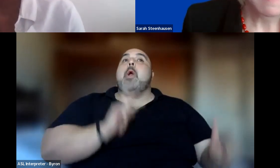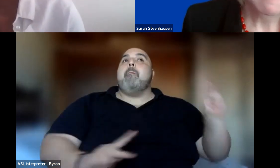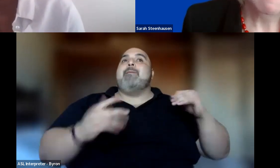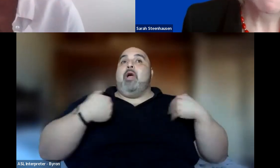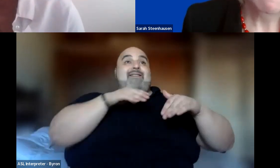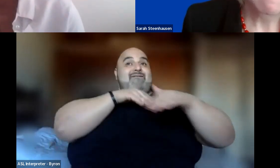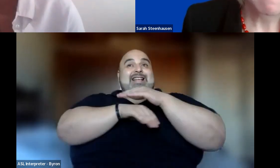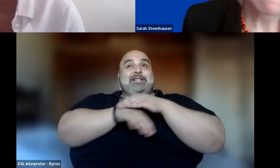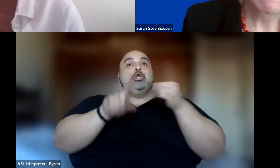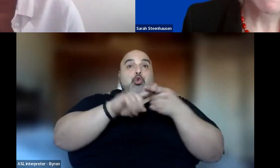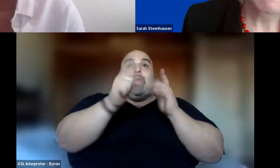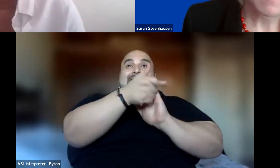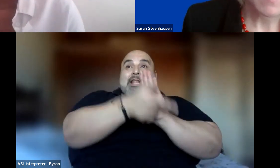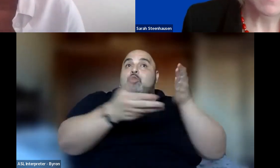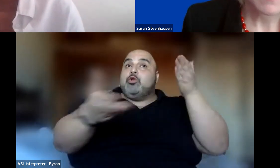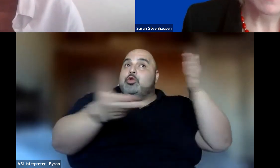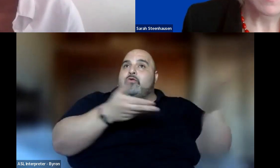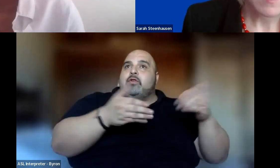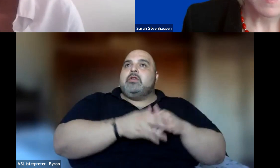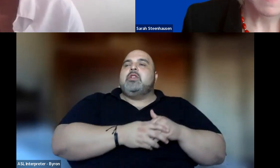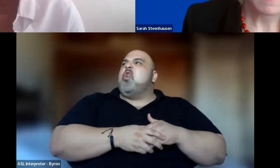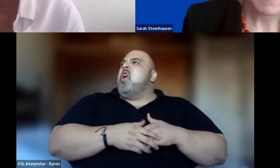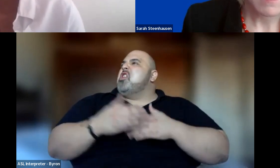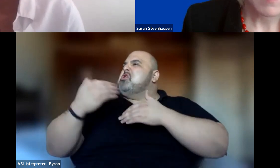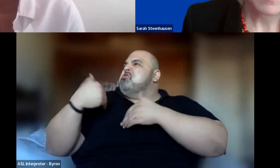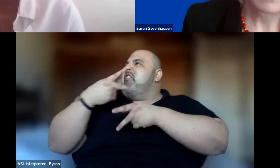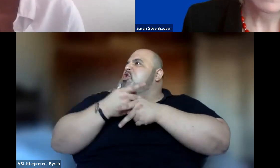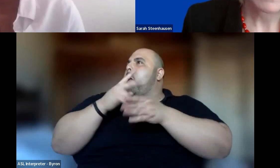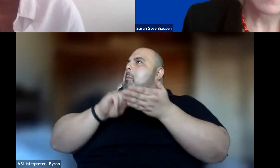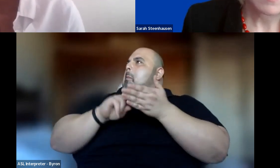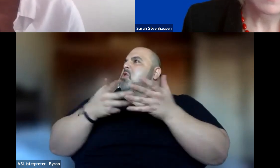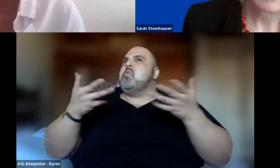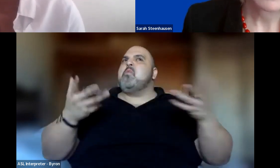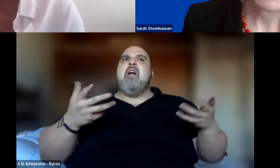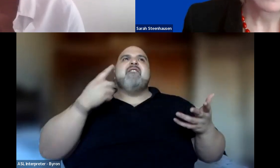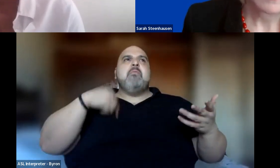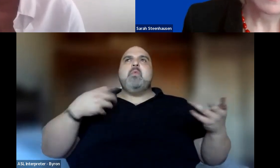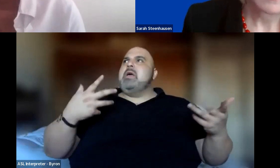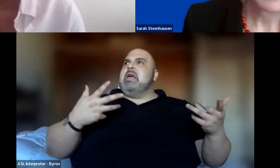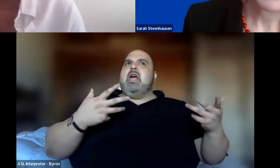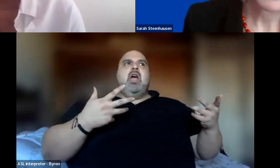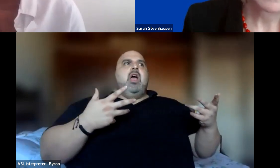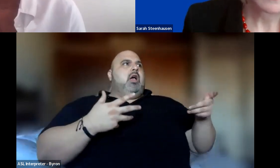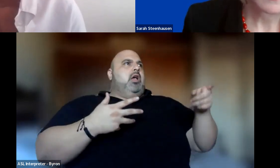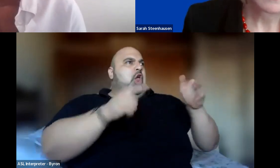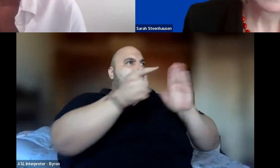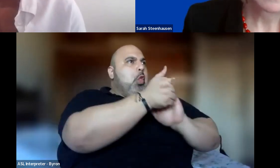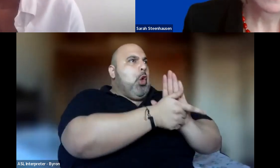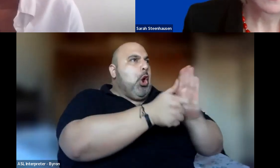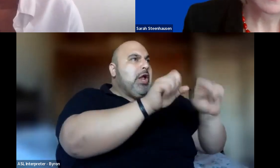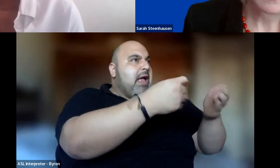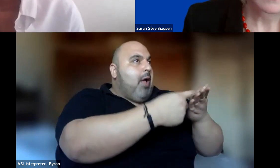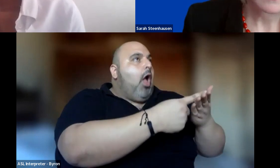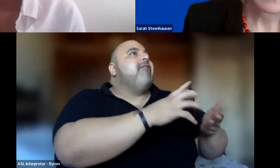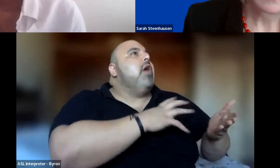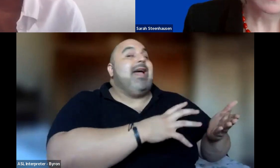legal services so that they can understand what this means for them legally is really important. And getting